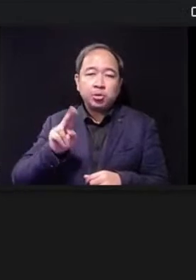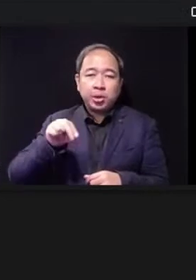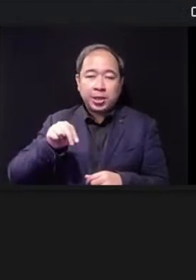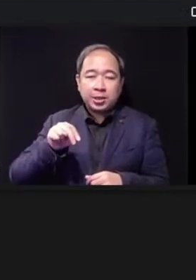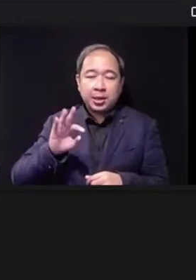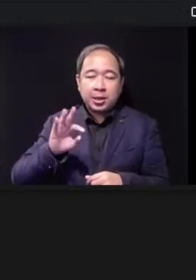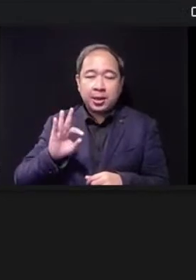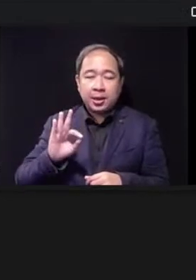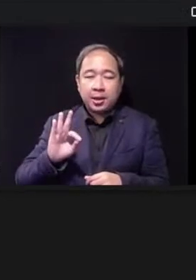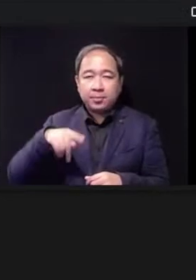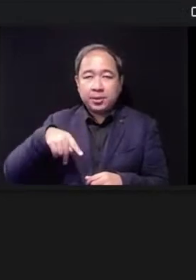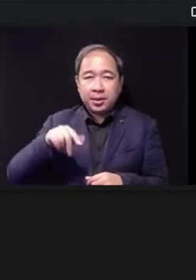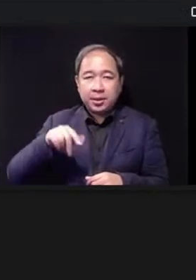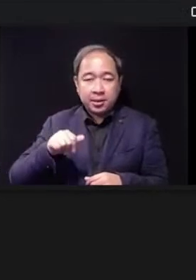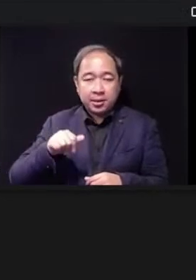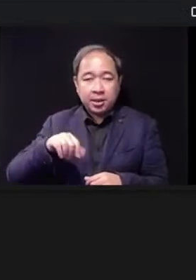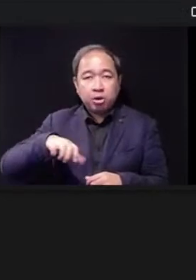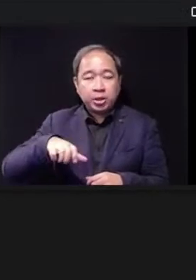Philippines.